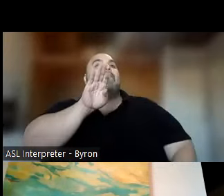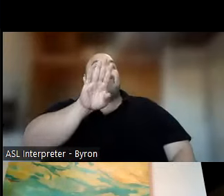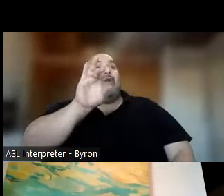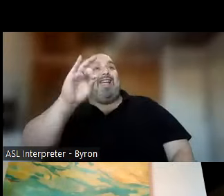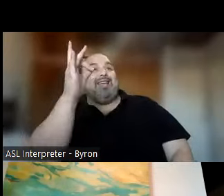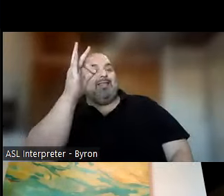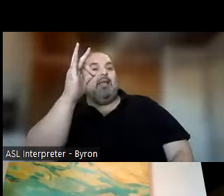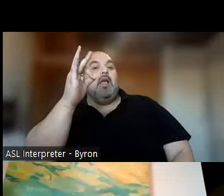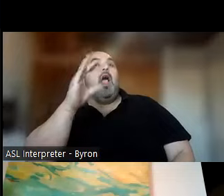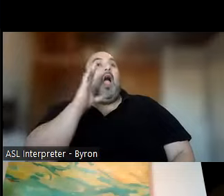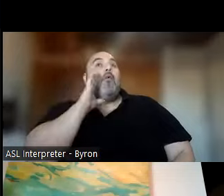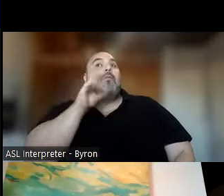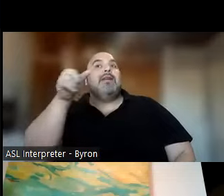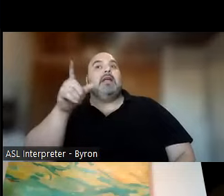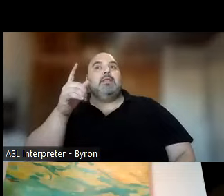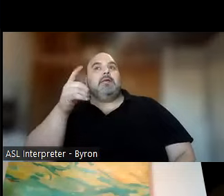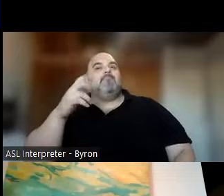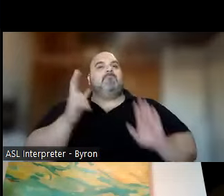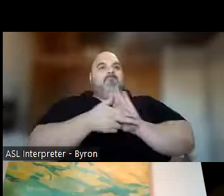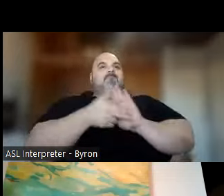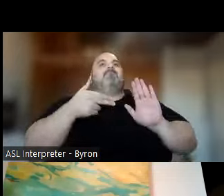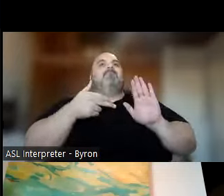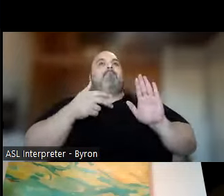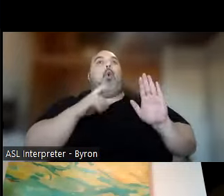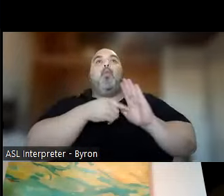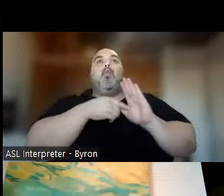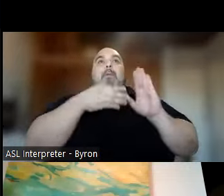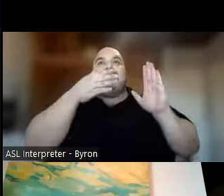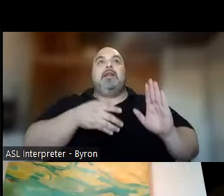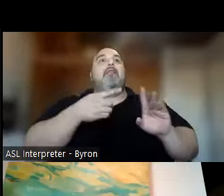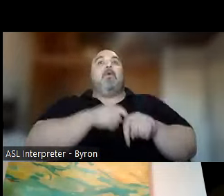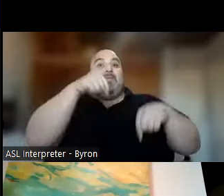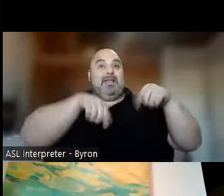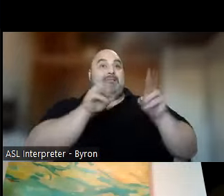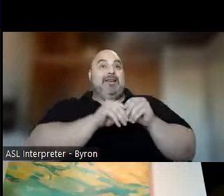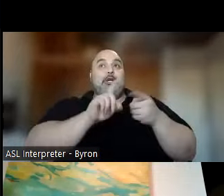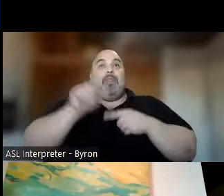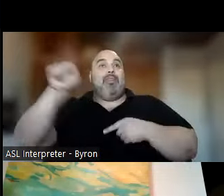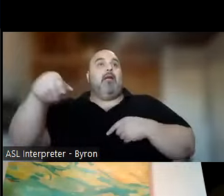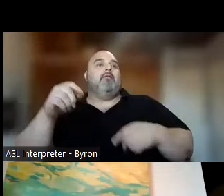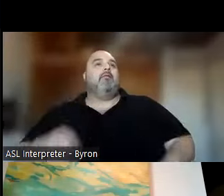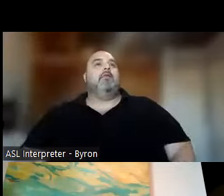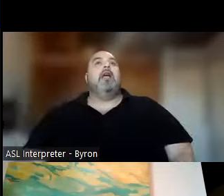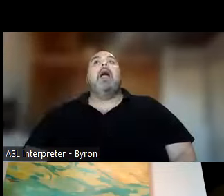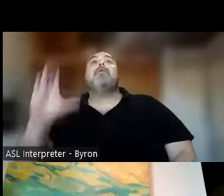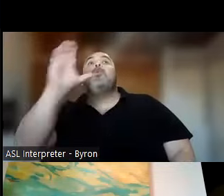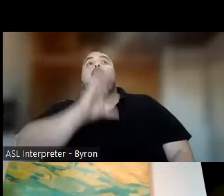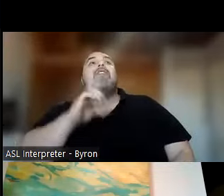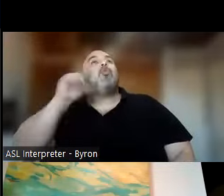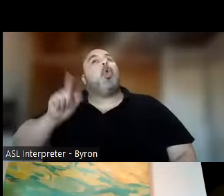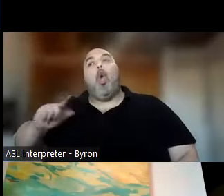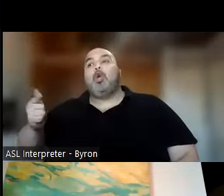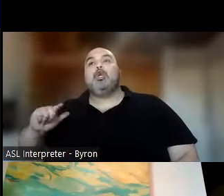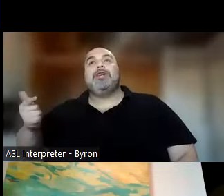and I will be the designated representative from this committee to the group. We're also looking for an alternate. So